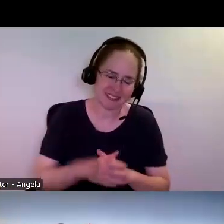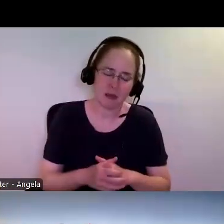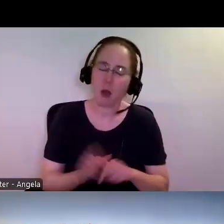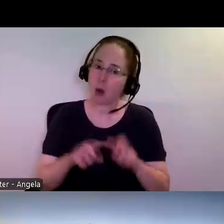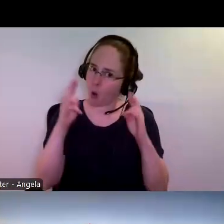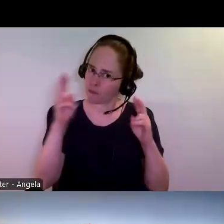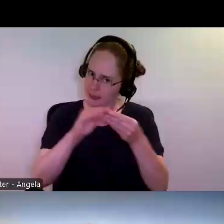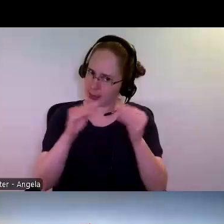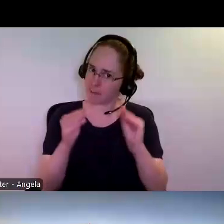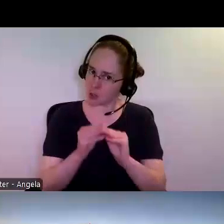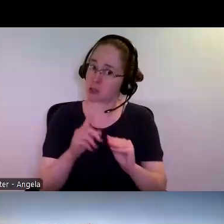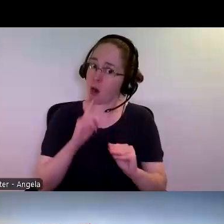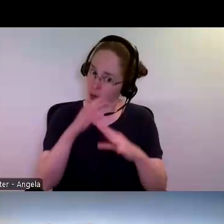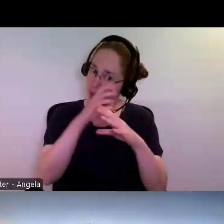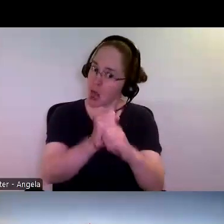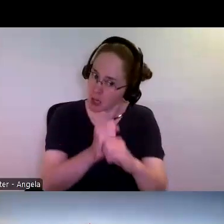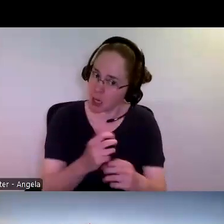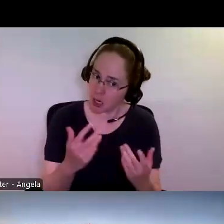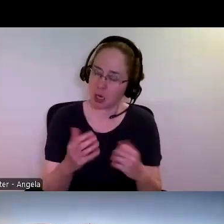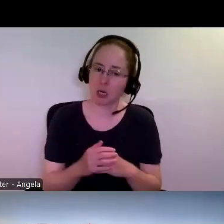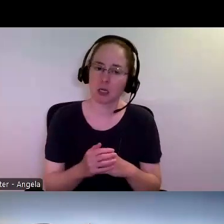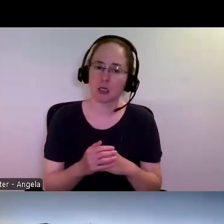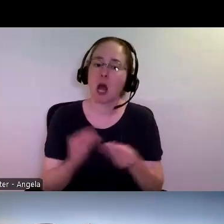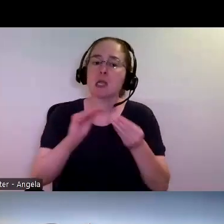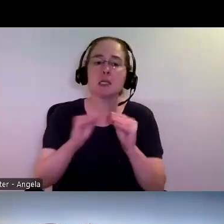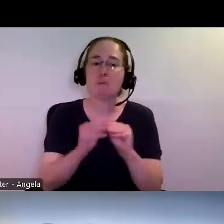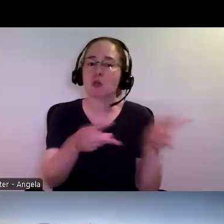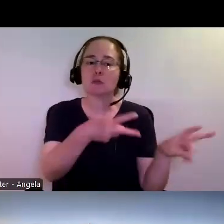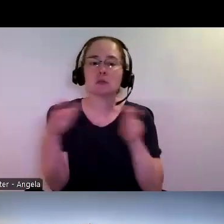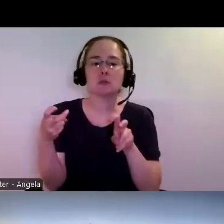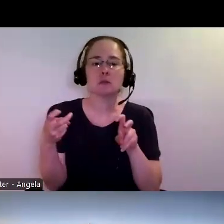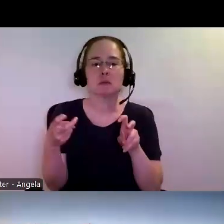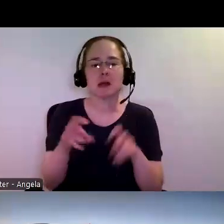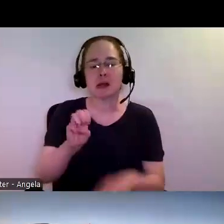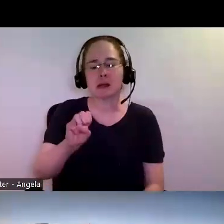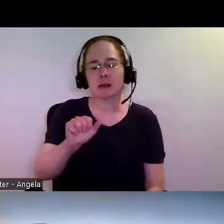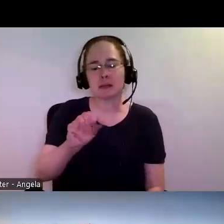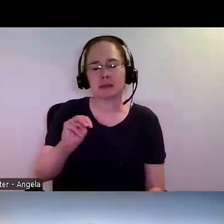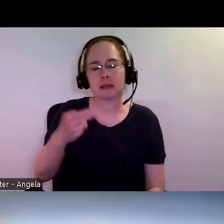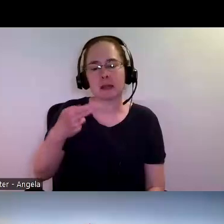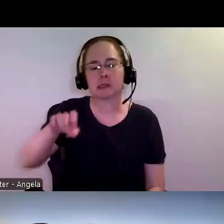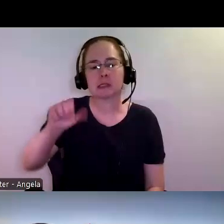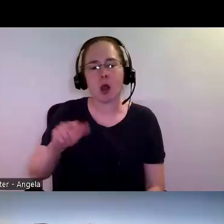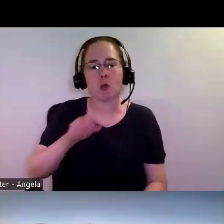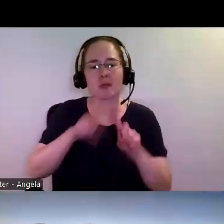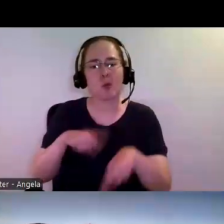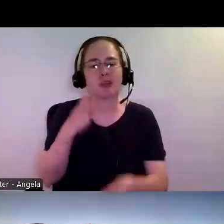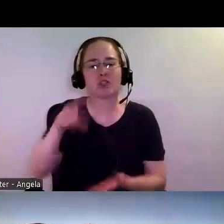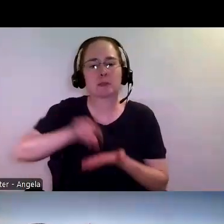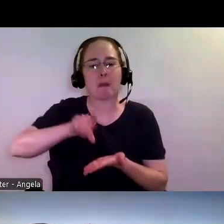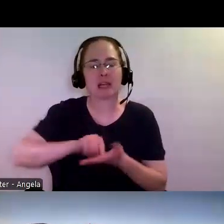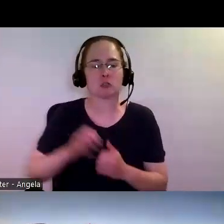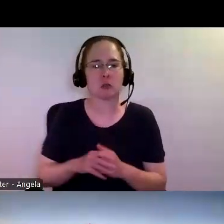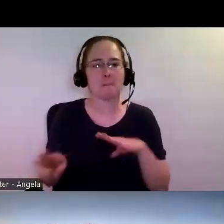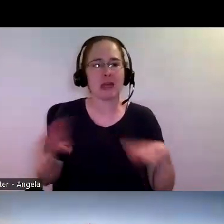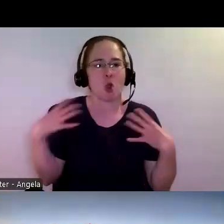numbers are compelling. And these come straight out of the SAMHSA report, which was just published, Behavioral